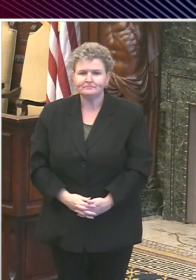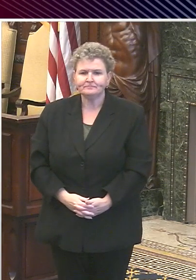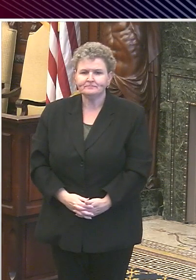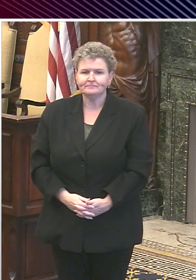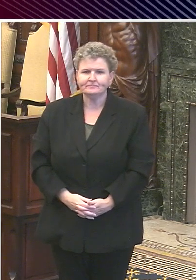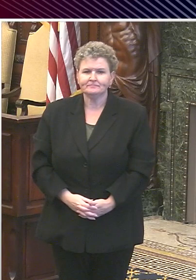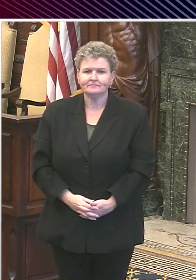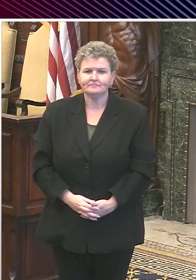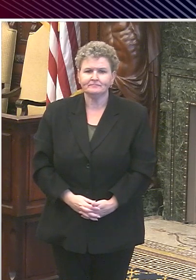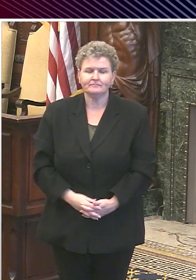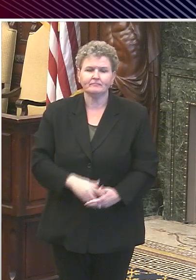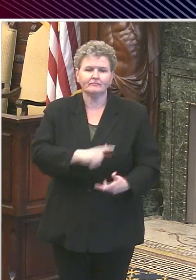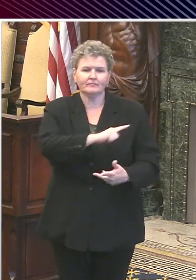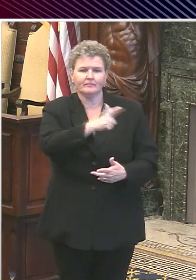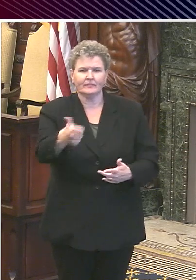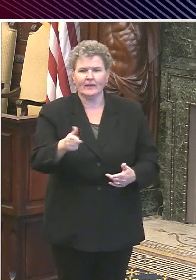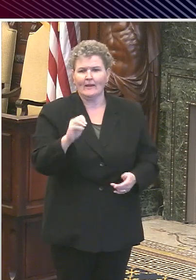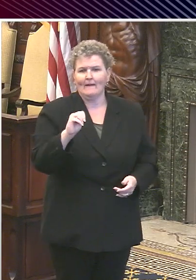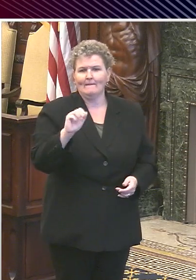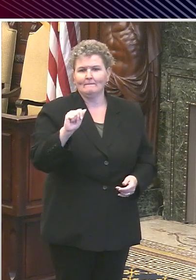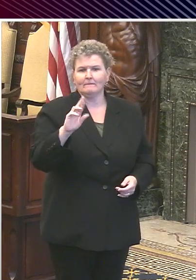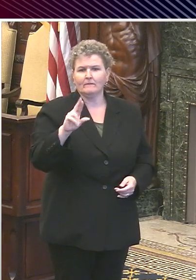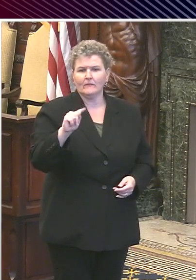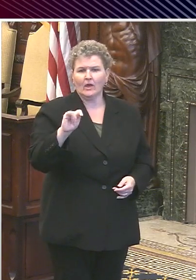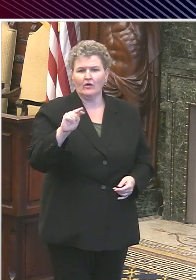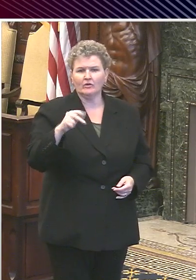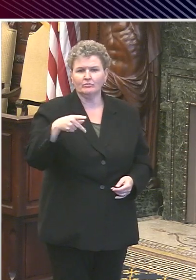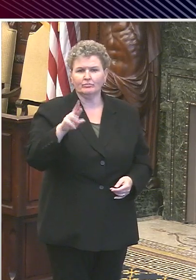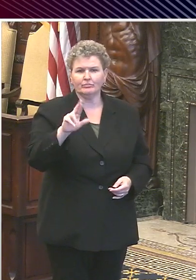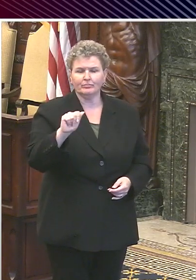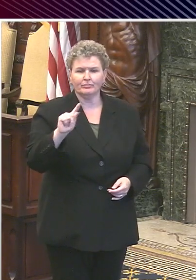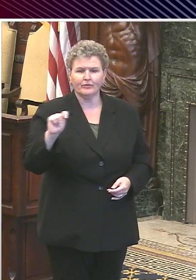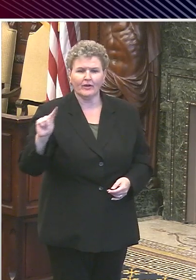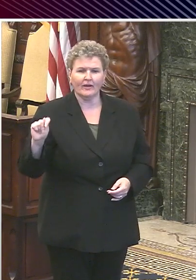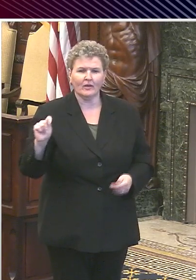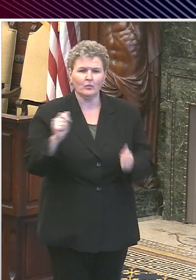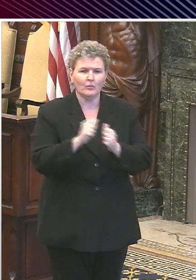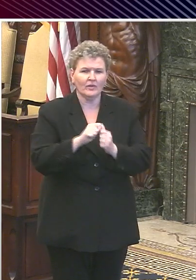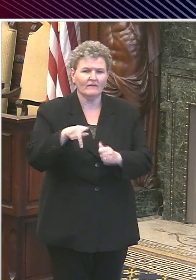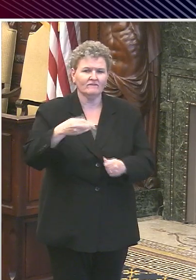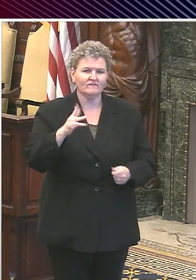Thanks, Manny. We're going to go to Martin Pratt of Philly YBN.